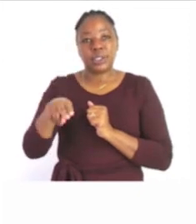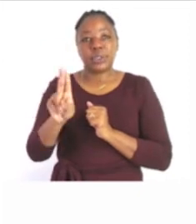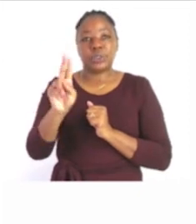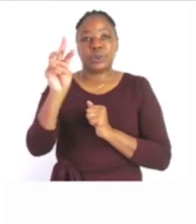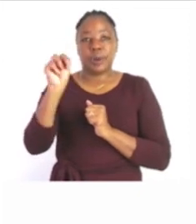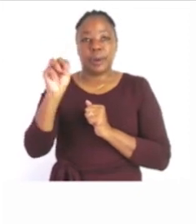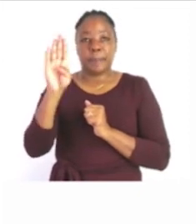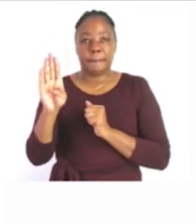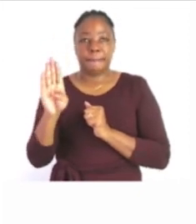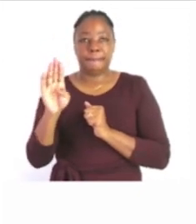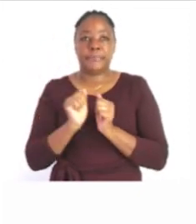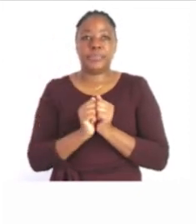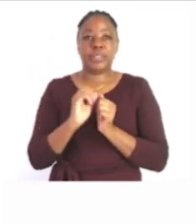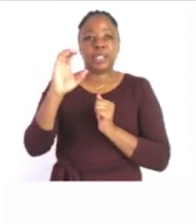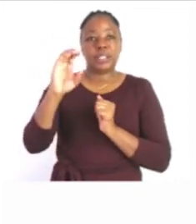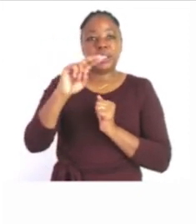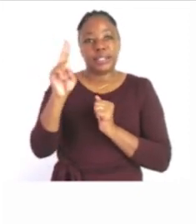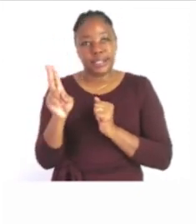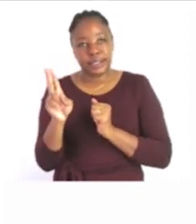ch, air,